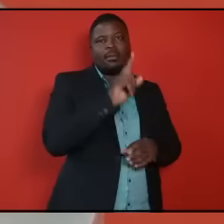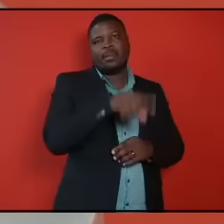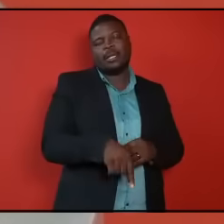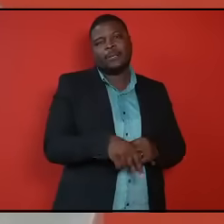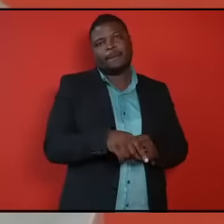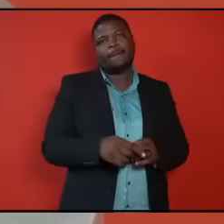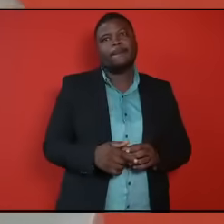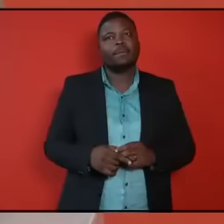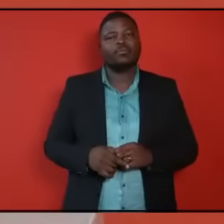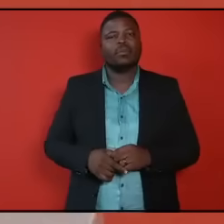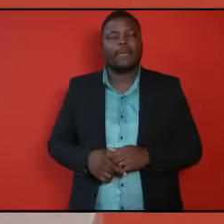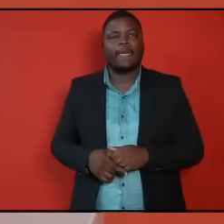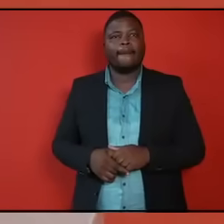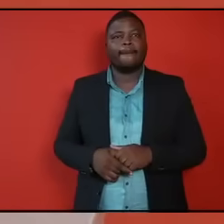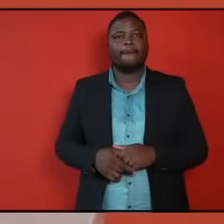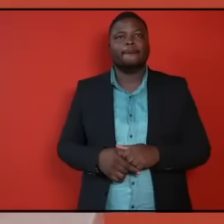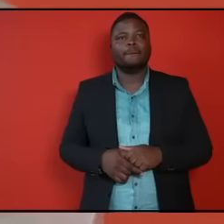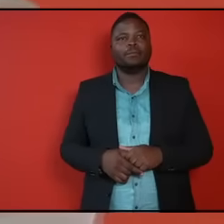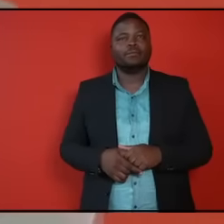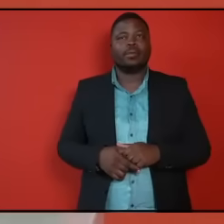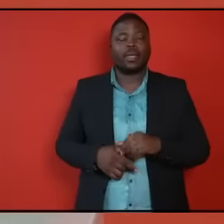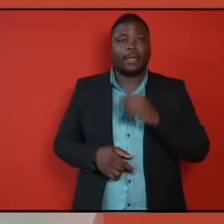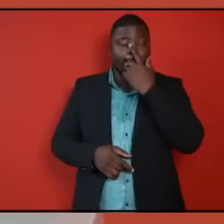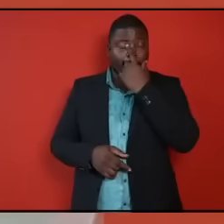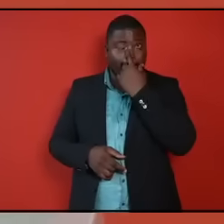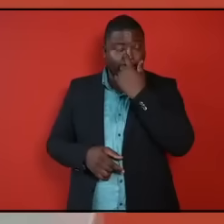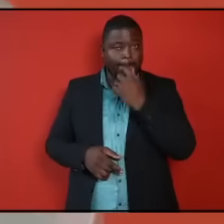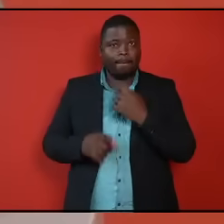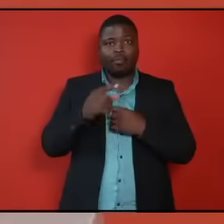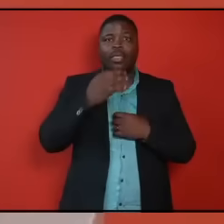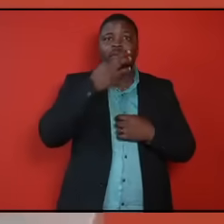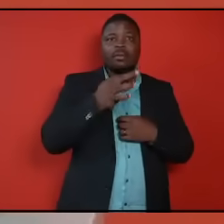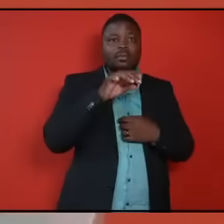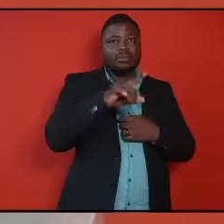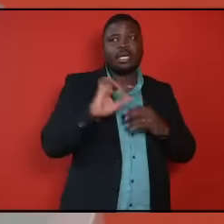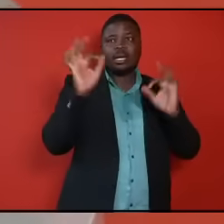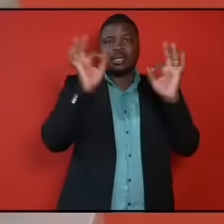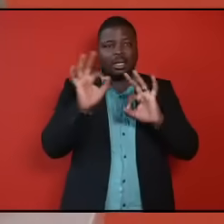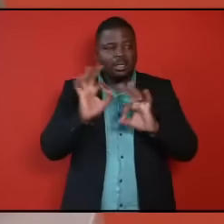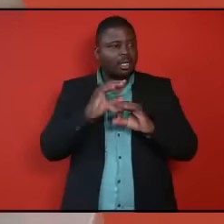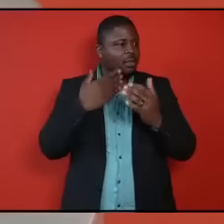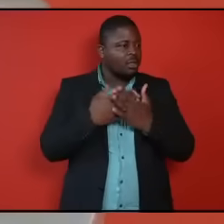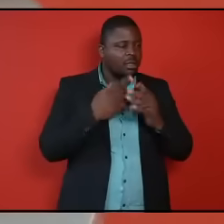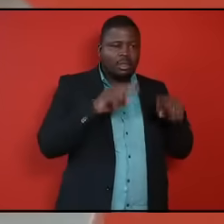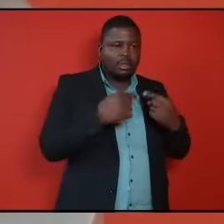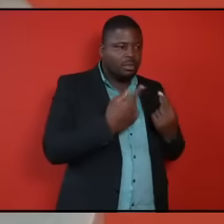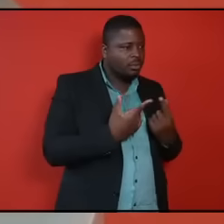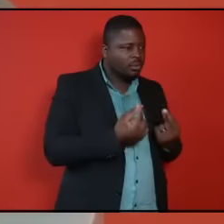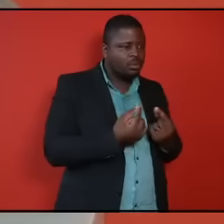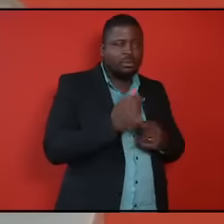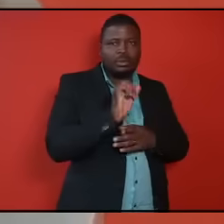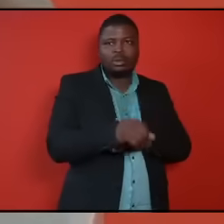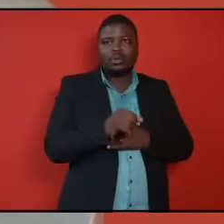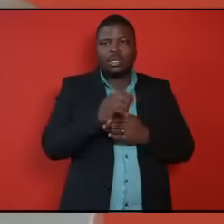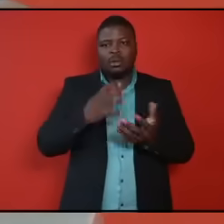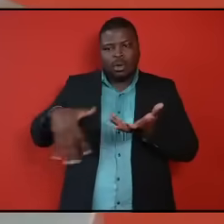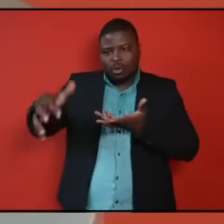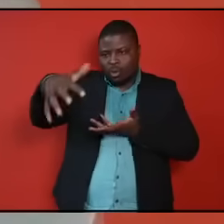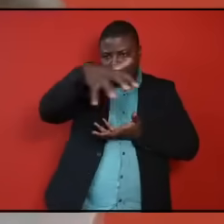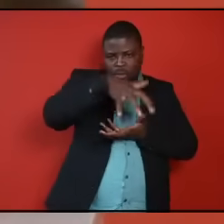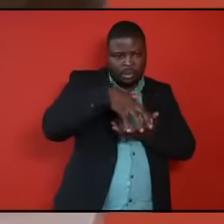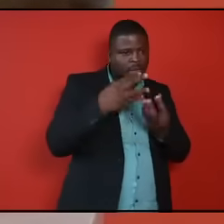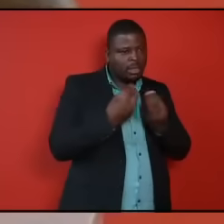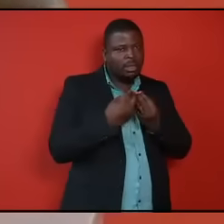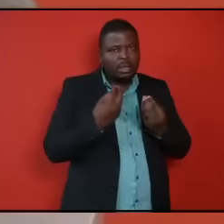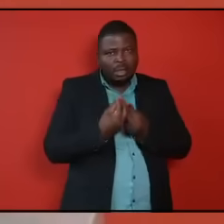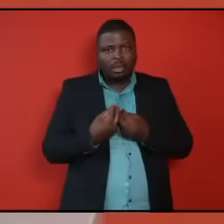There's no way, there's something we can't do there. Cleaning, collecting rubble, this or that. If